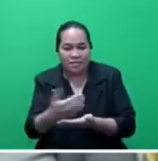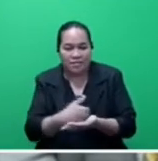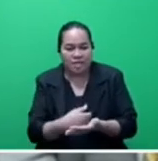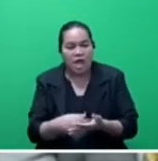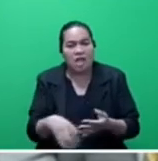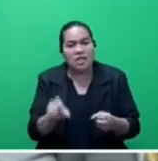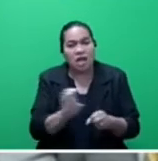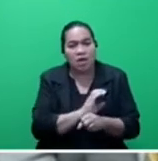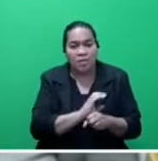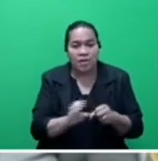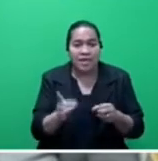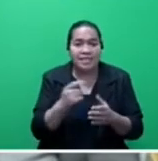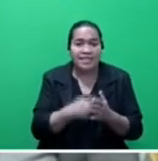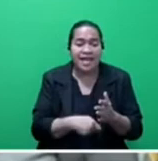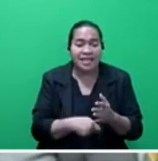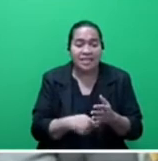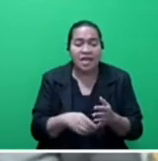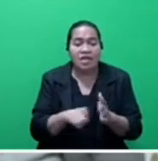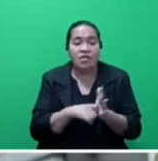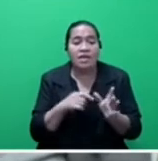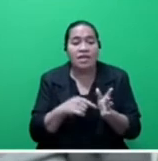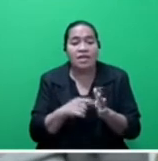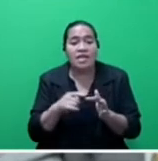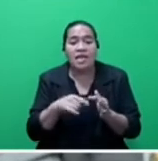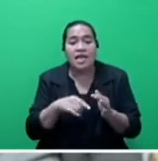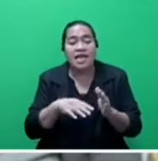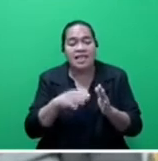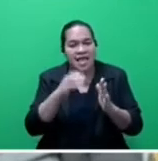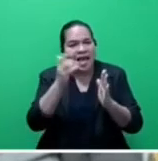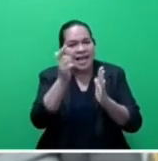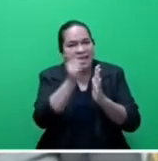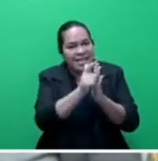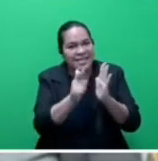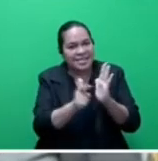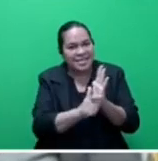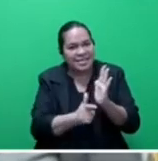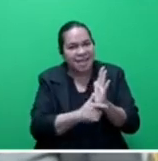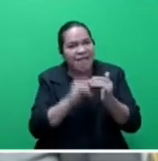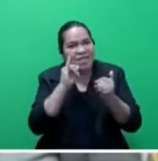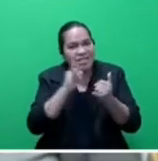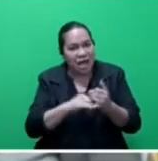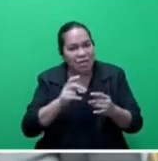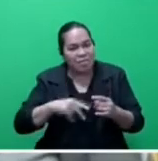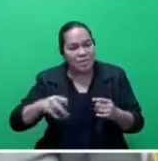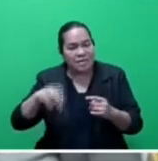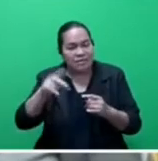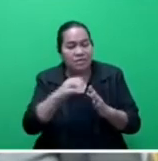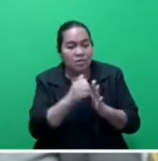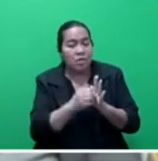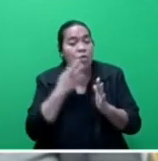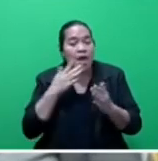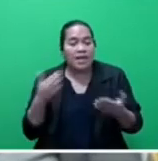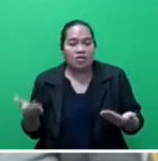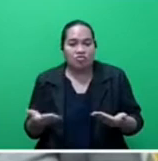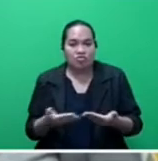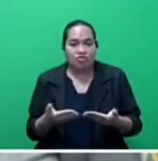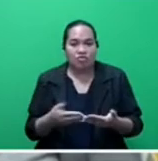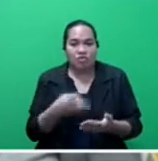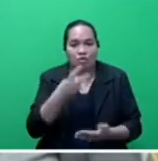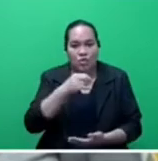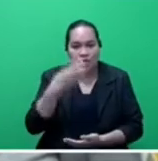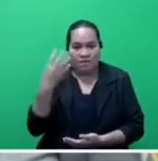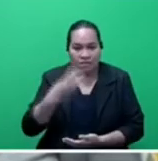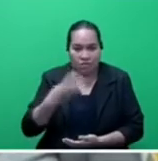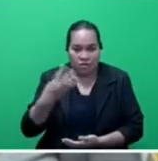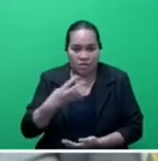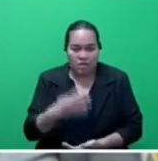rates for the South Pacific Stock Exchange listed companies. This was introduced in 2014